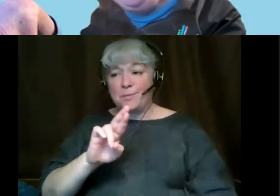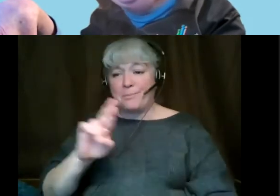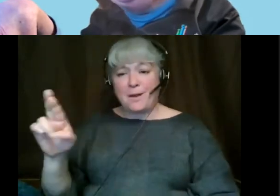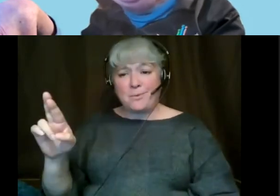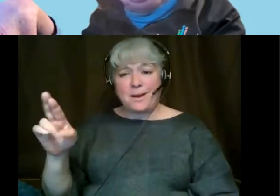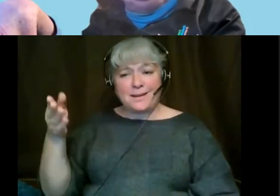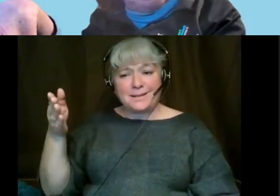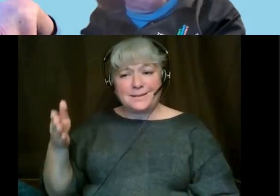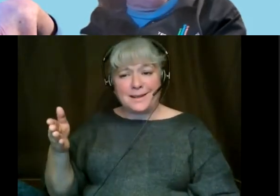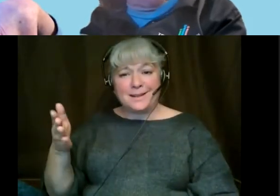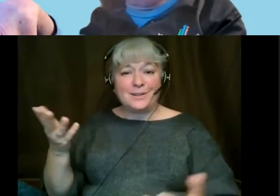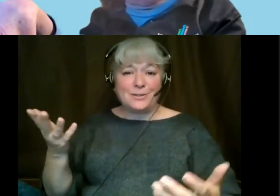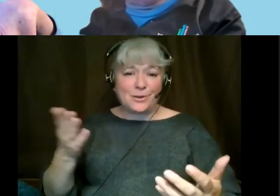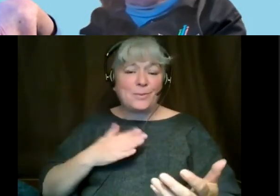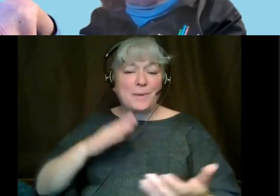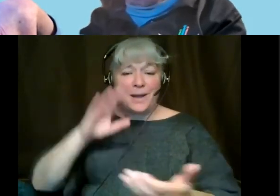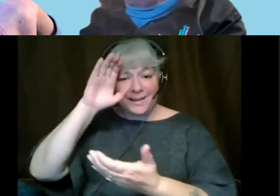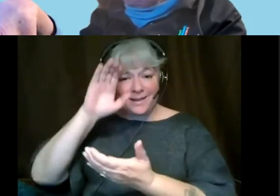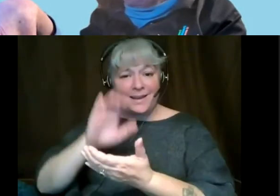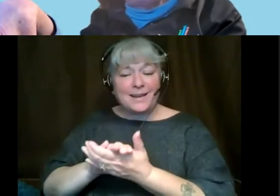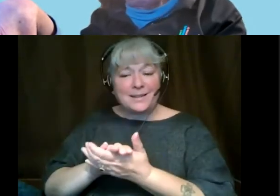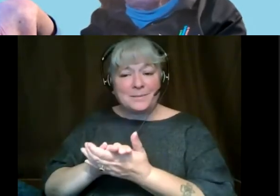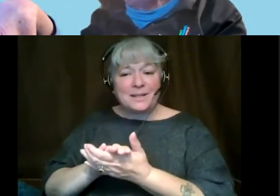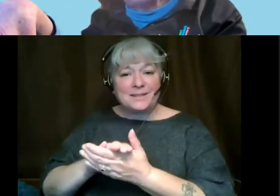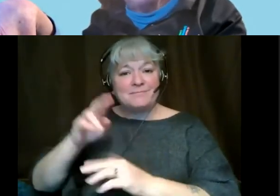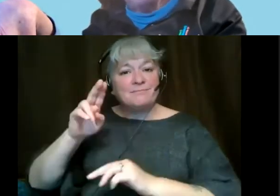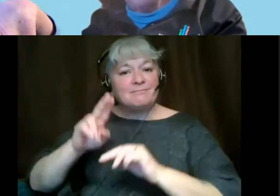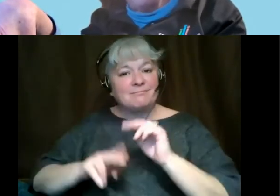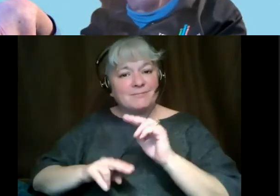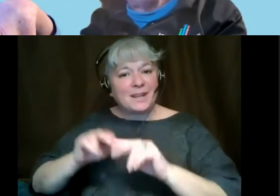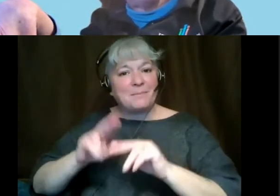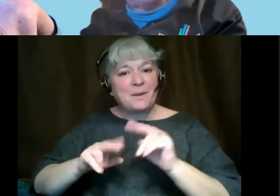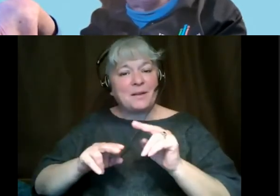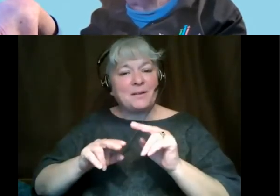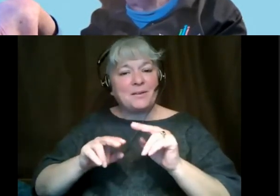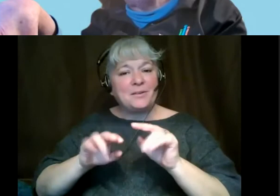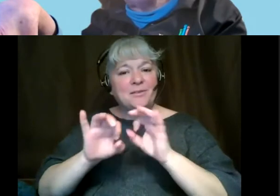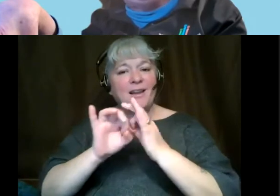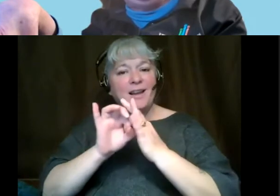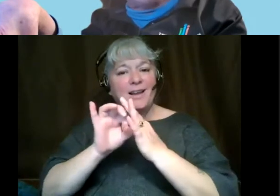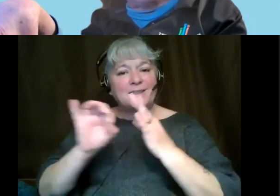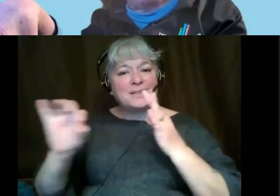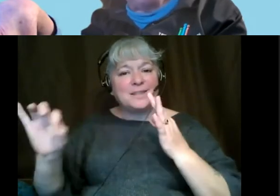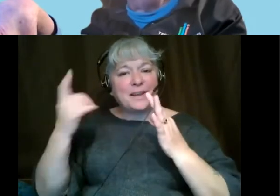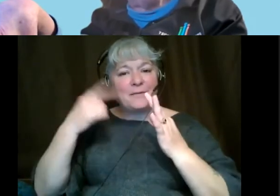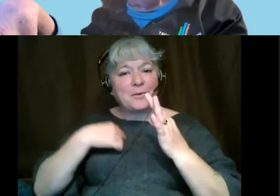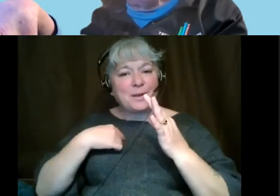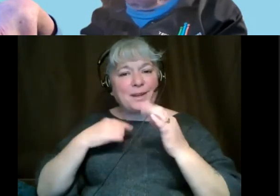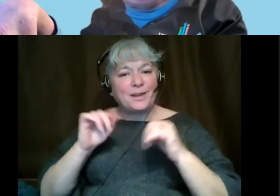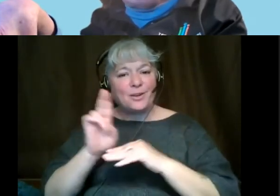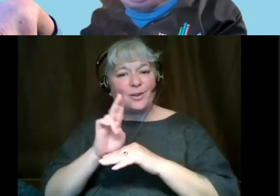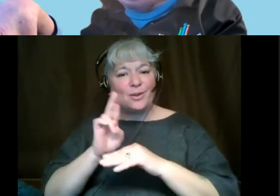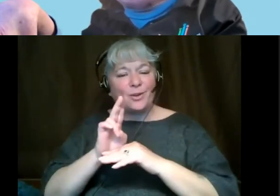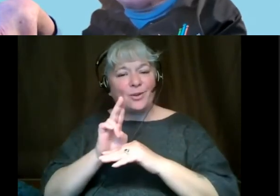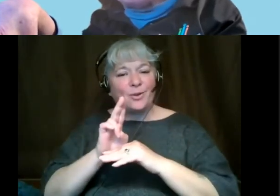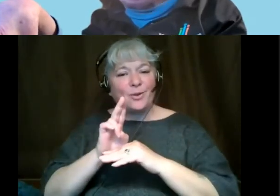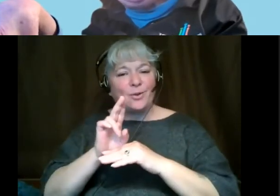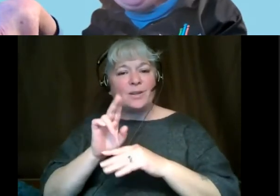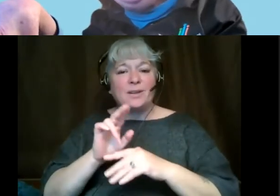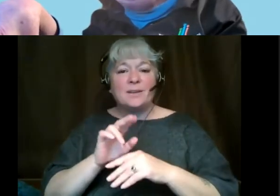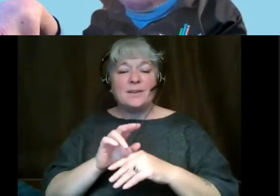my husband built me a stick that I could drive with my